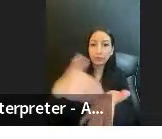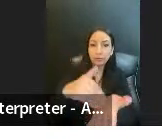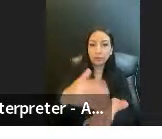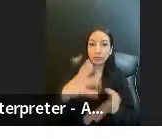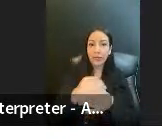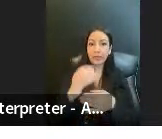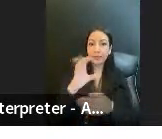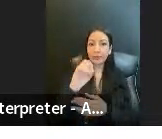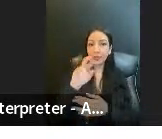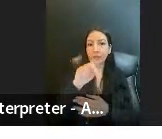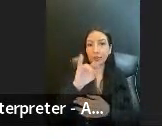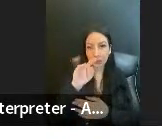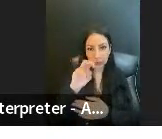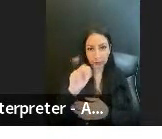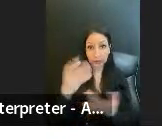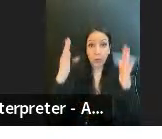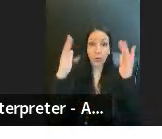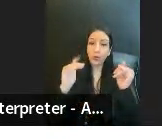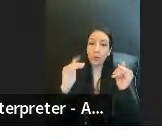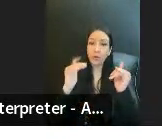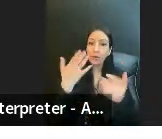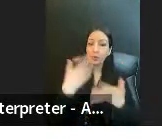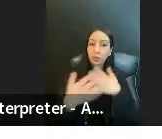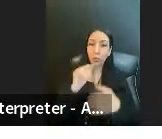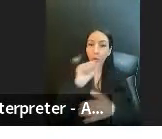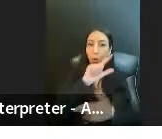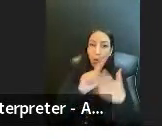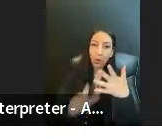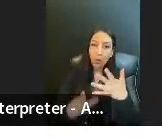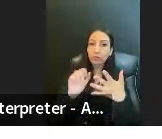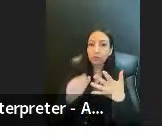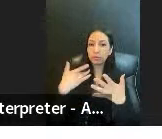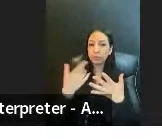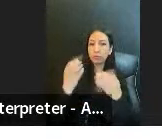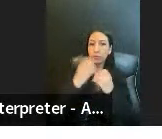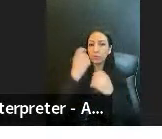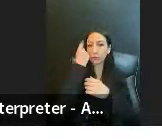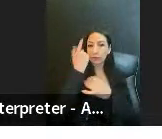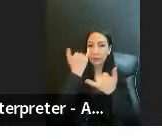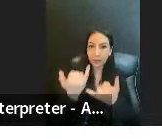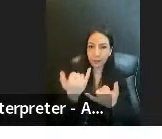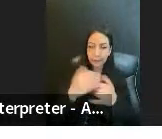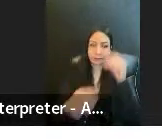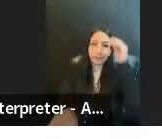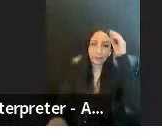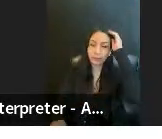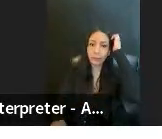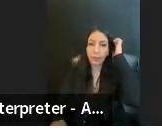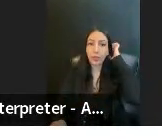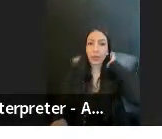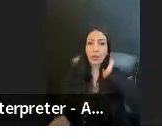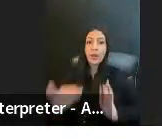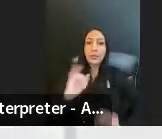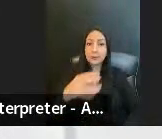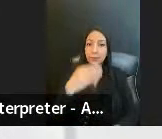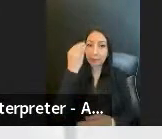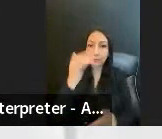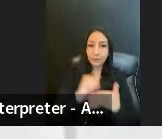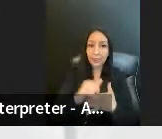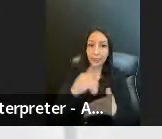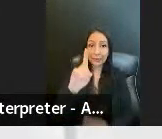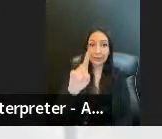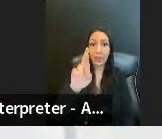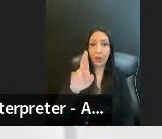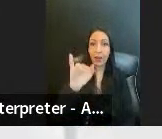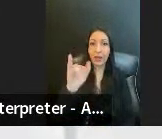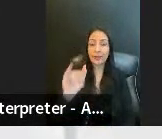conditions. And hopefully all those points make a little more sense now. So I also mentioned that the DRI is